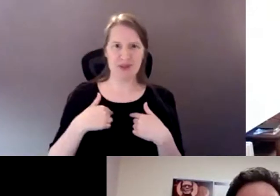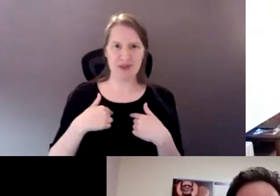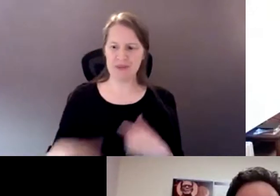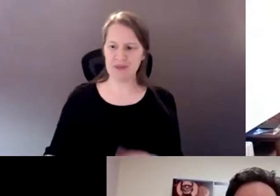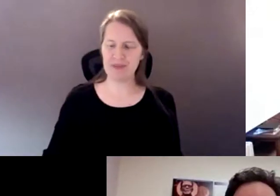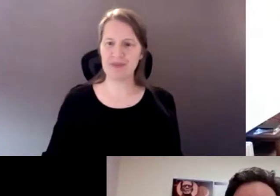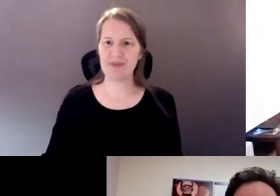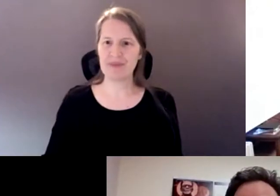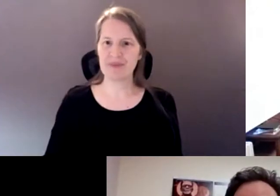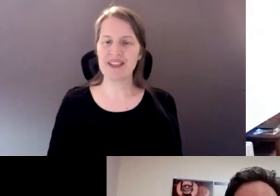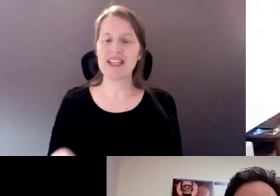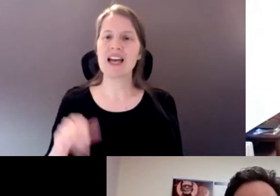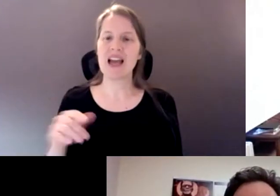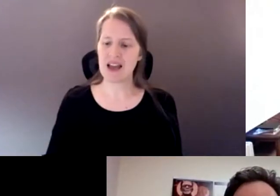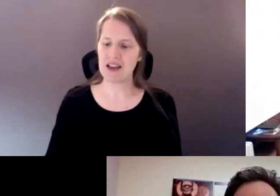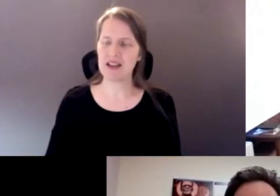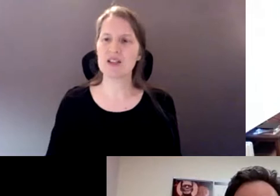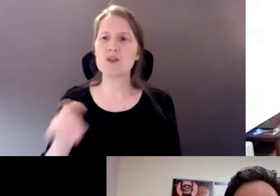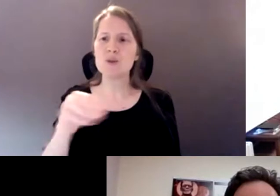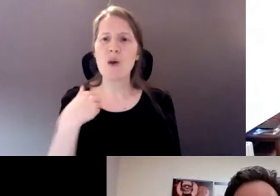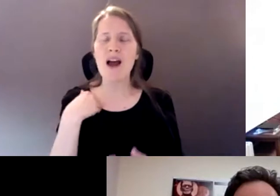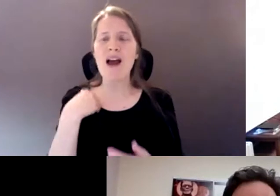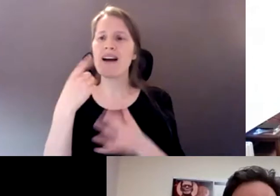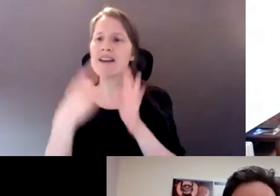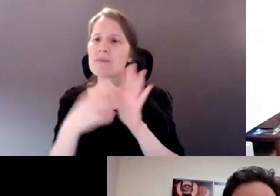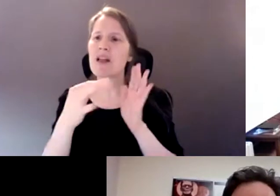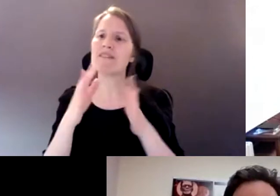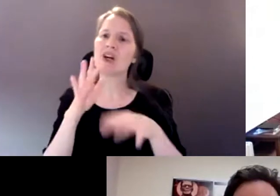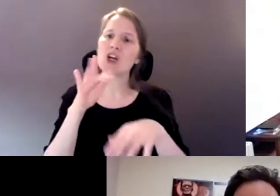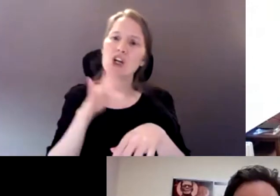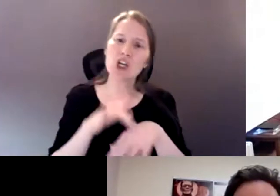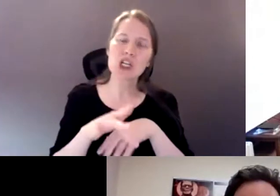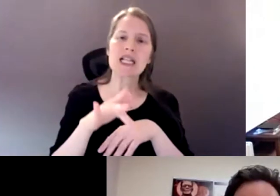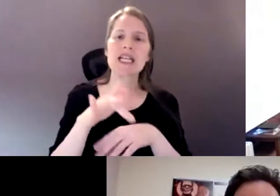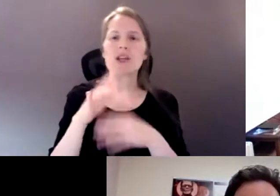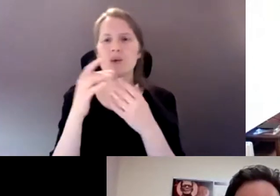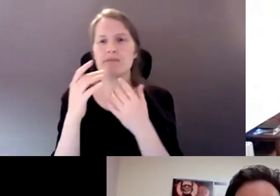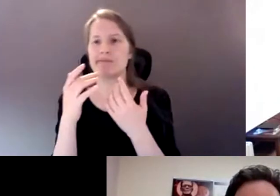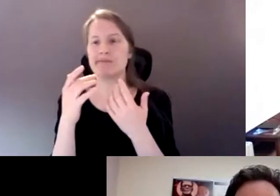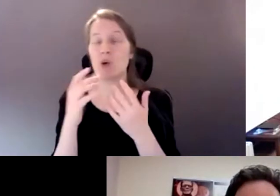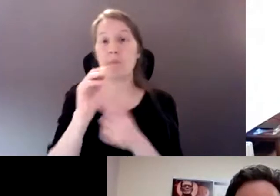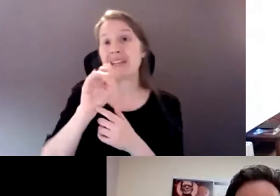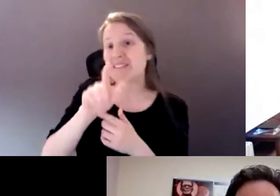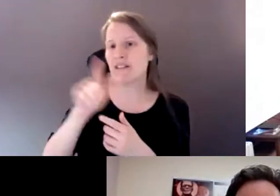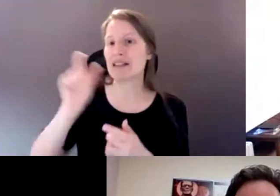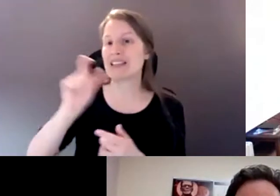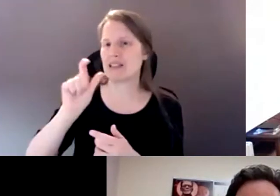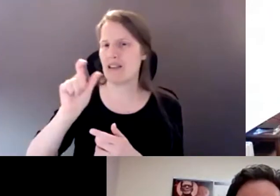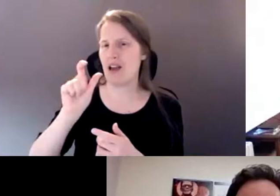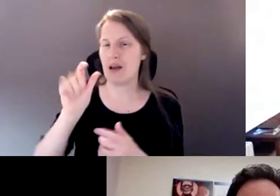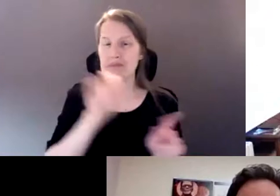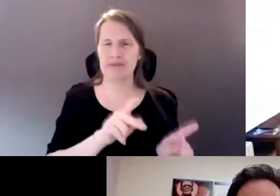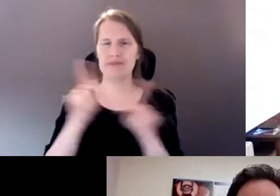wondering if you had an example from medieval or early modern Islam that you'd like to share that could show a